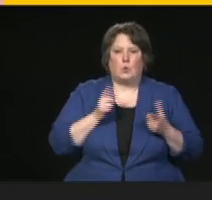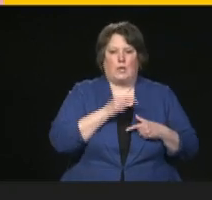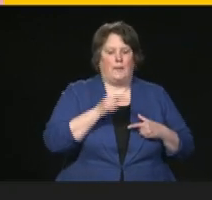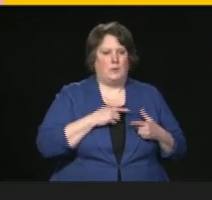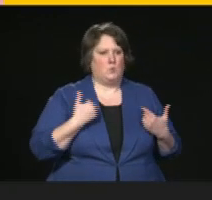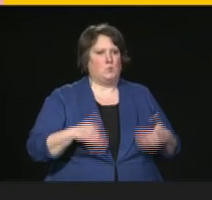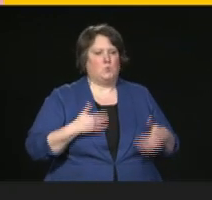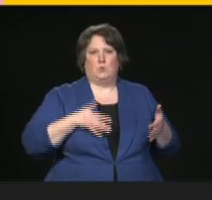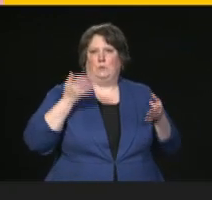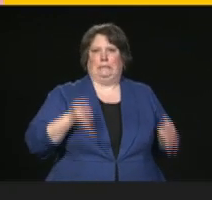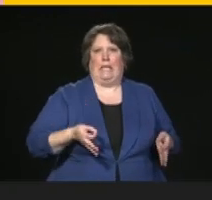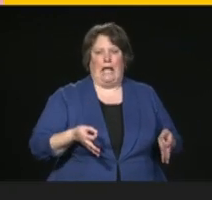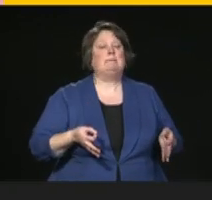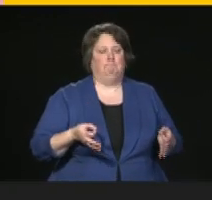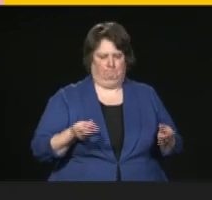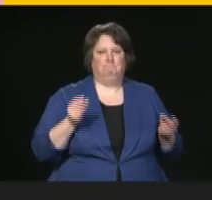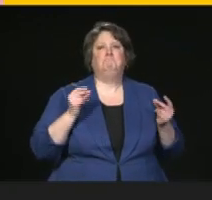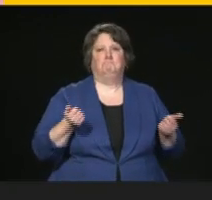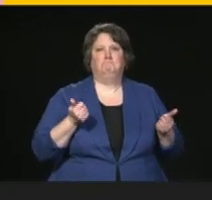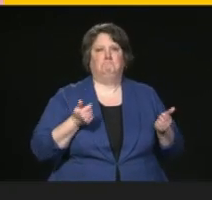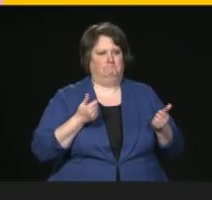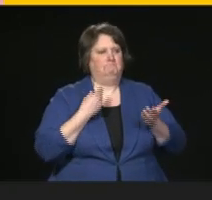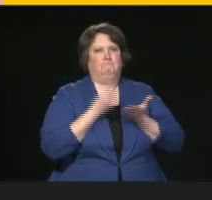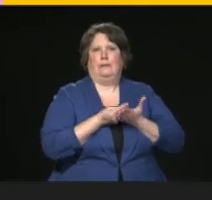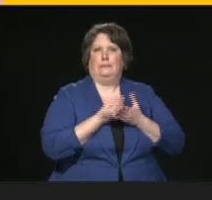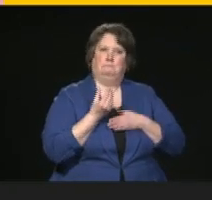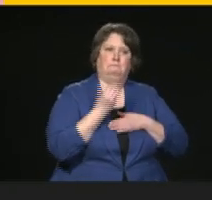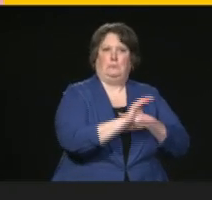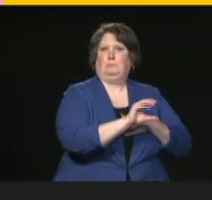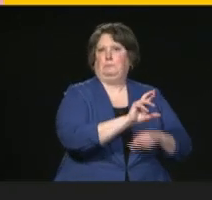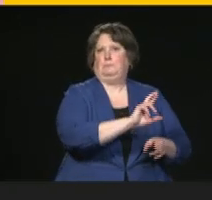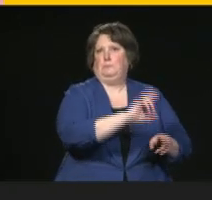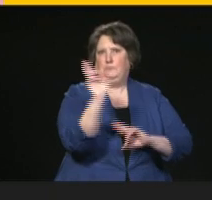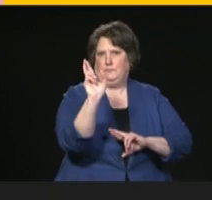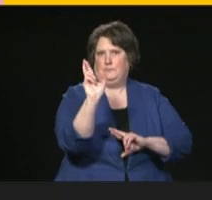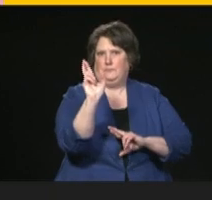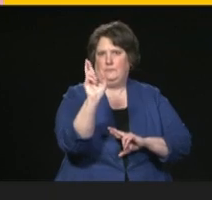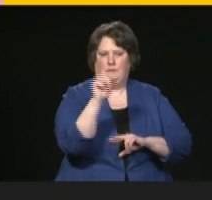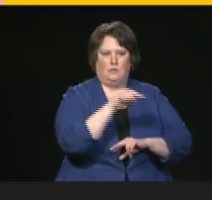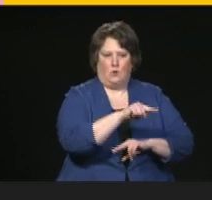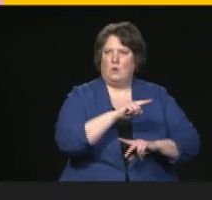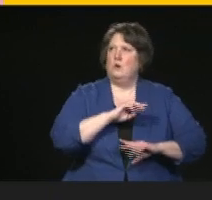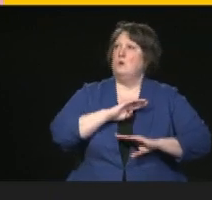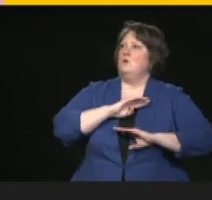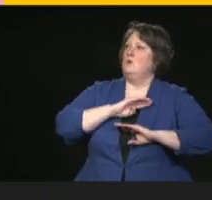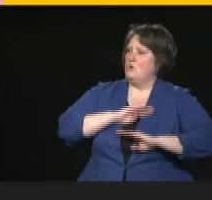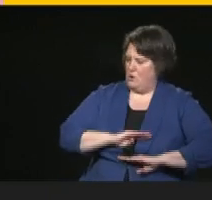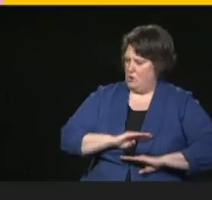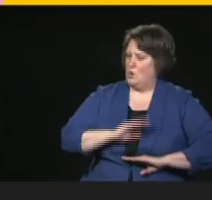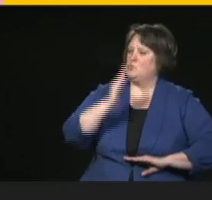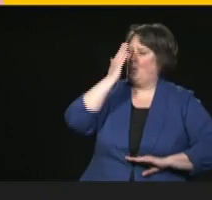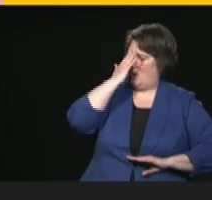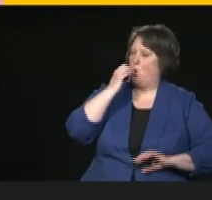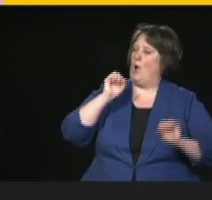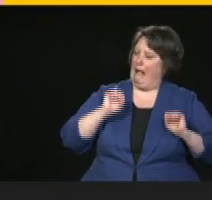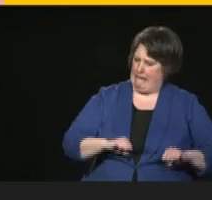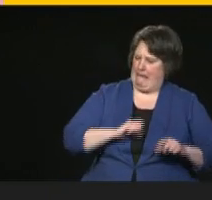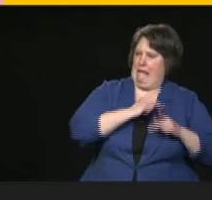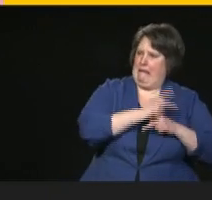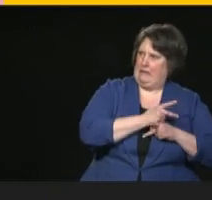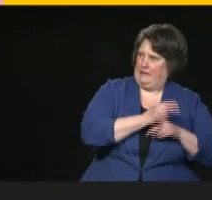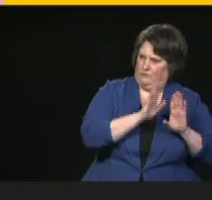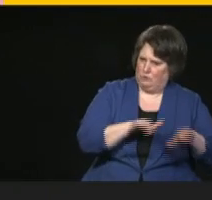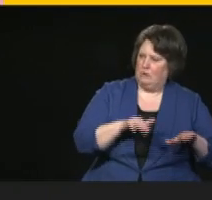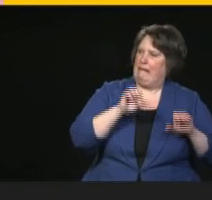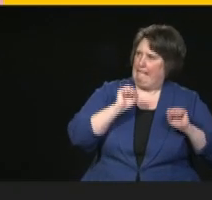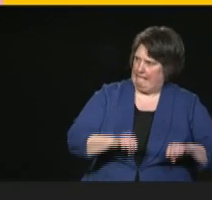in place so that Canadians knew that doing the right thing on the health front would not hurt them economically, and to support all